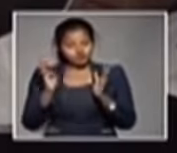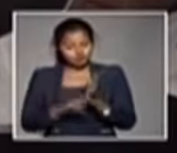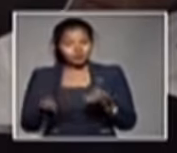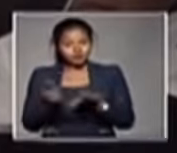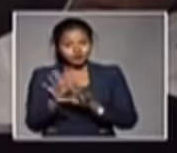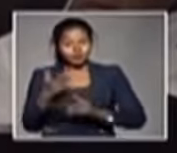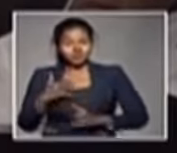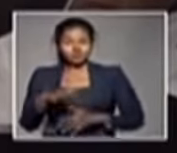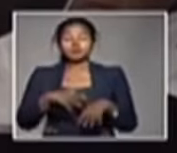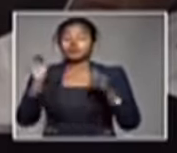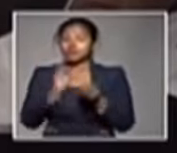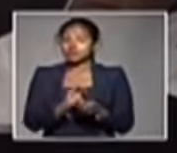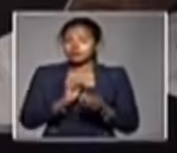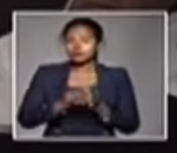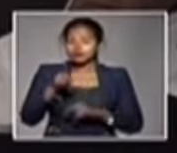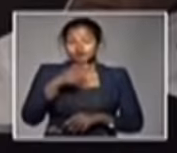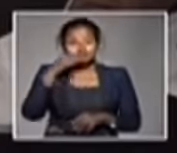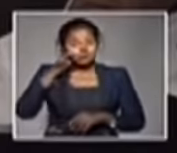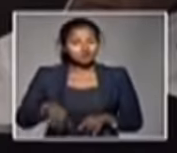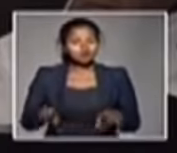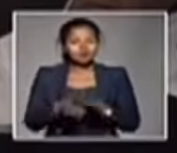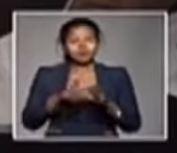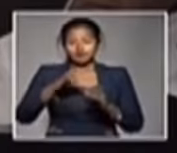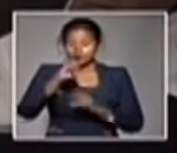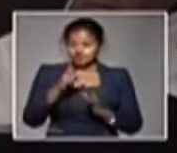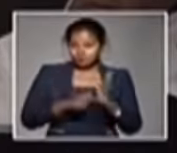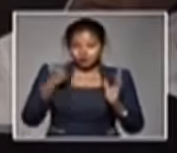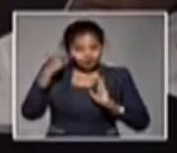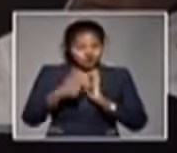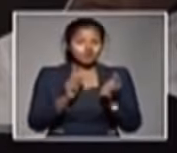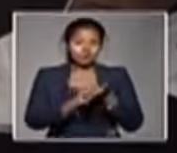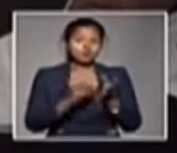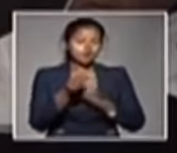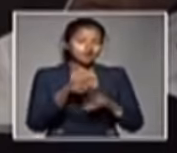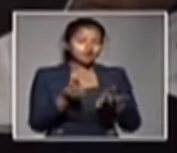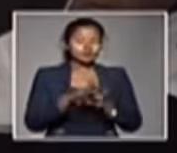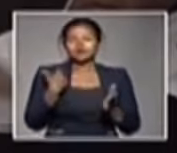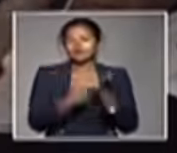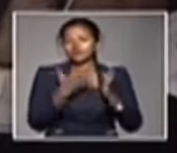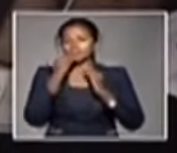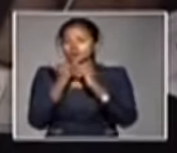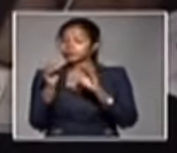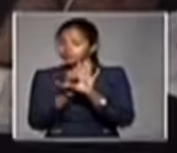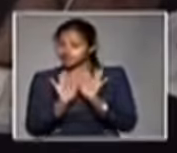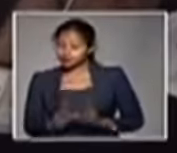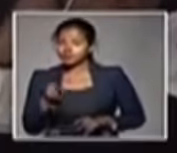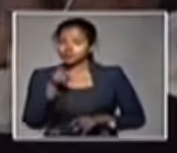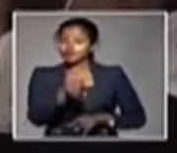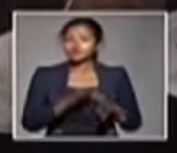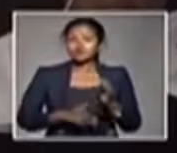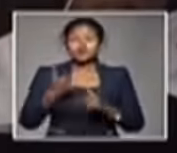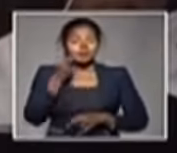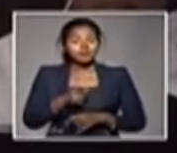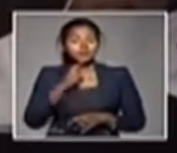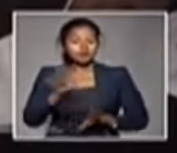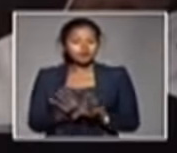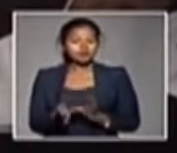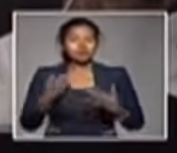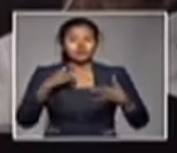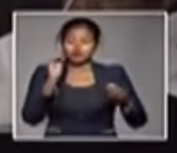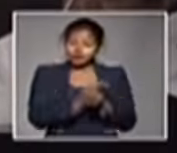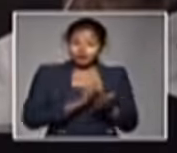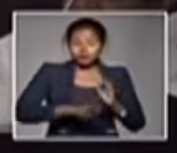provide protection for her son, who was sitting for the O-level examination at Royal College. Is that wrong? I protected